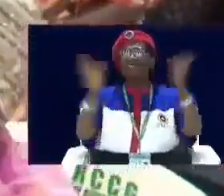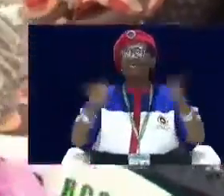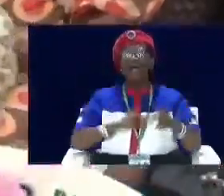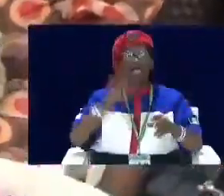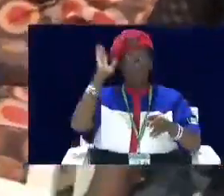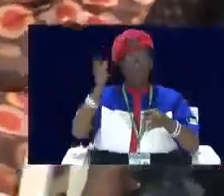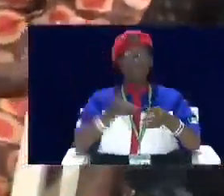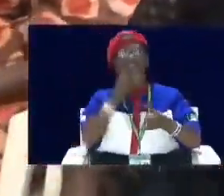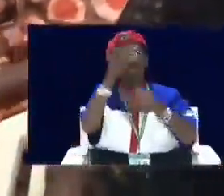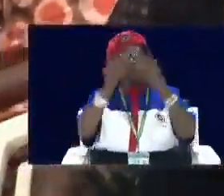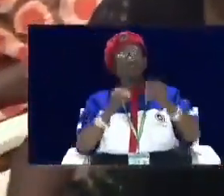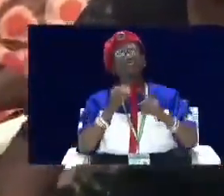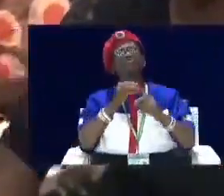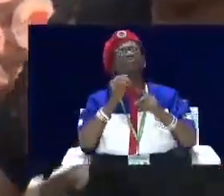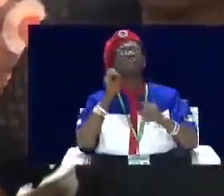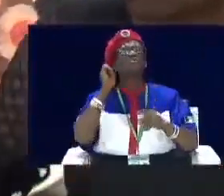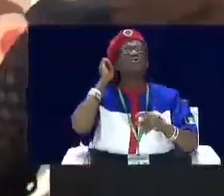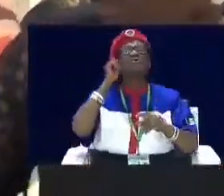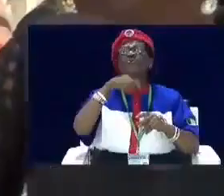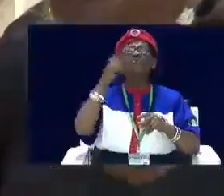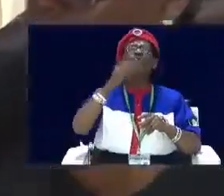hear you? I know what,